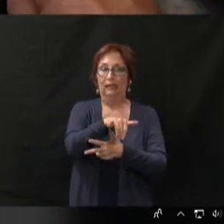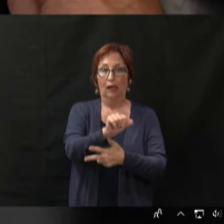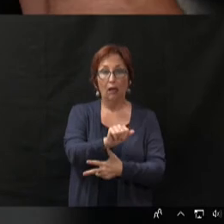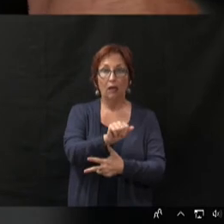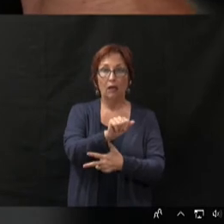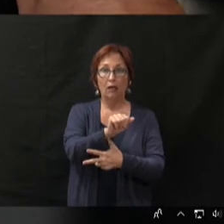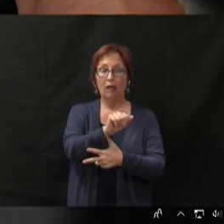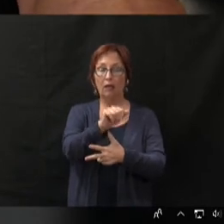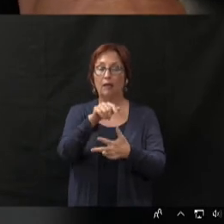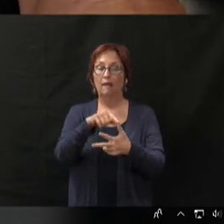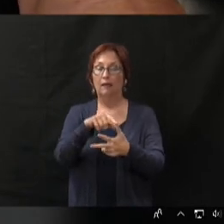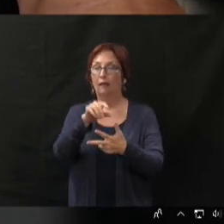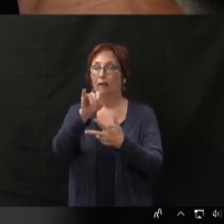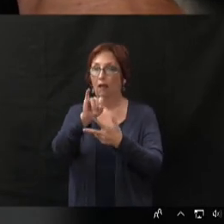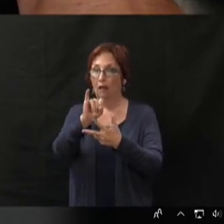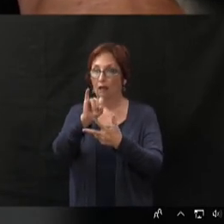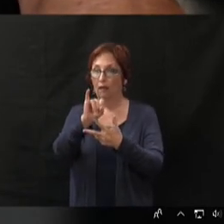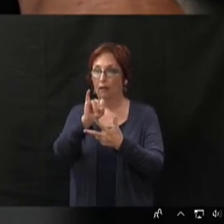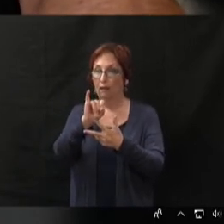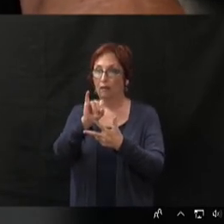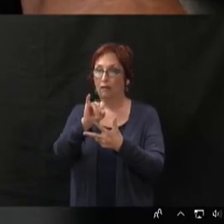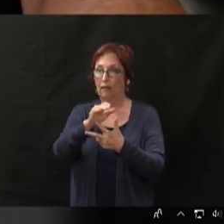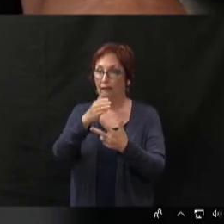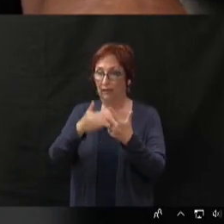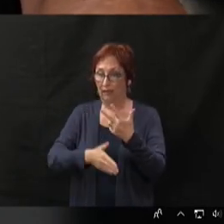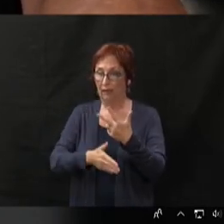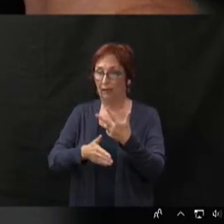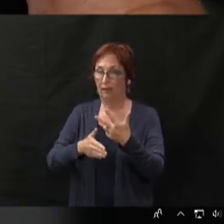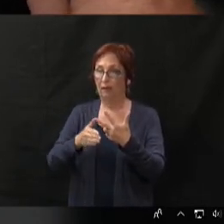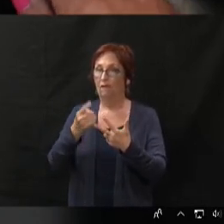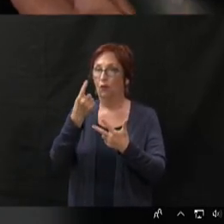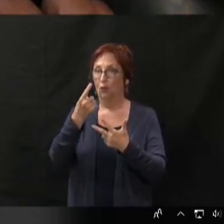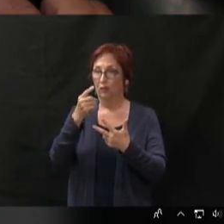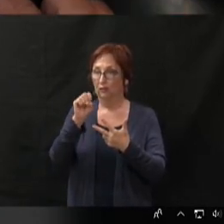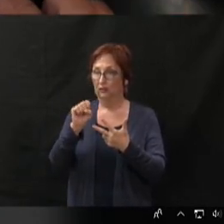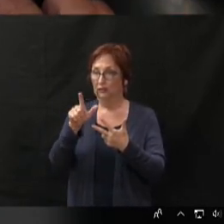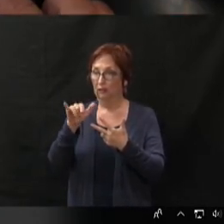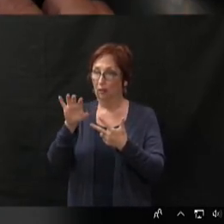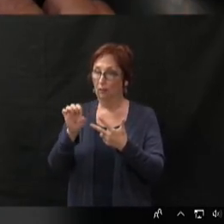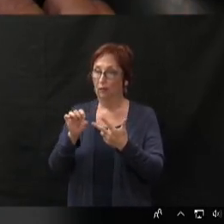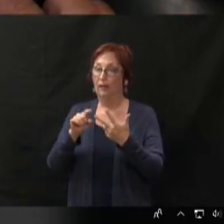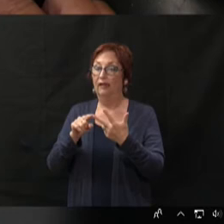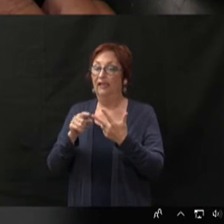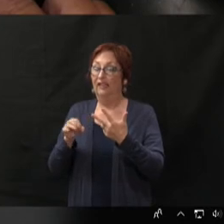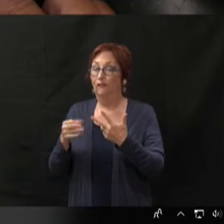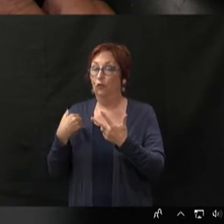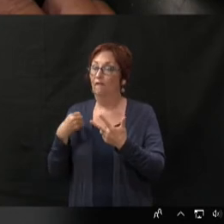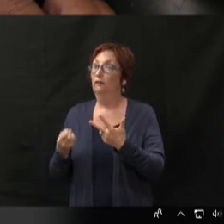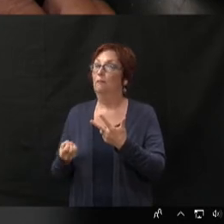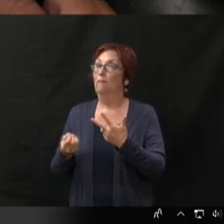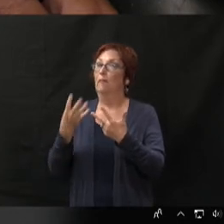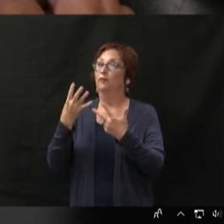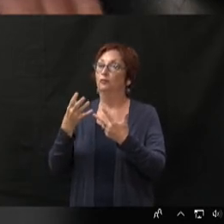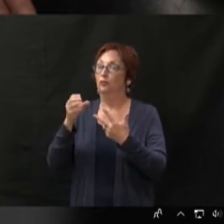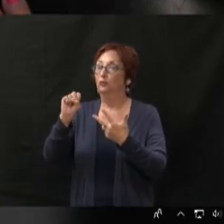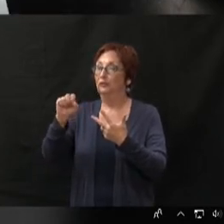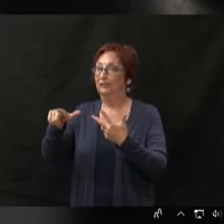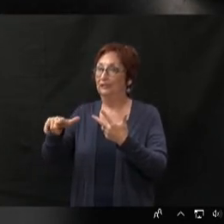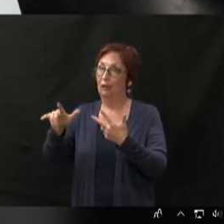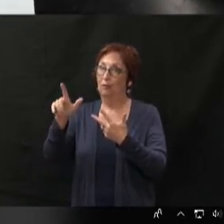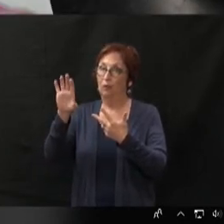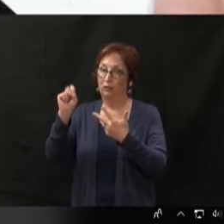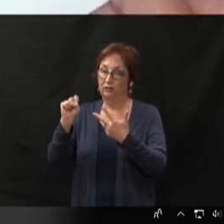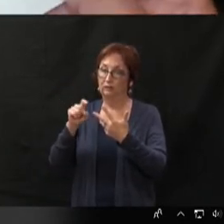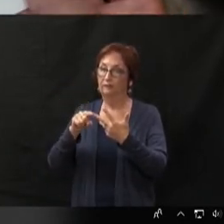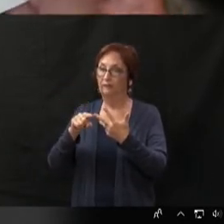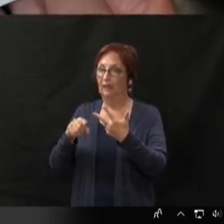and then I at the end of a one-syllable word, E at the end of a multi-syllable word. If you forget,